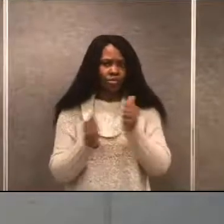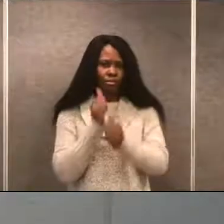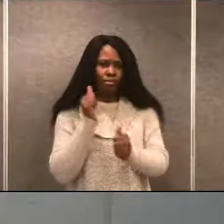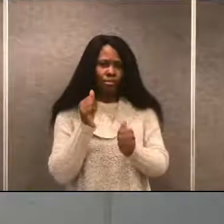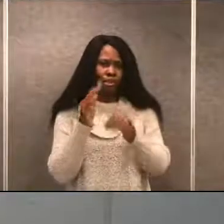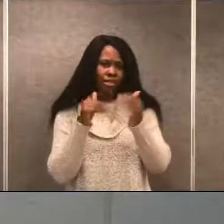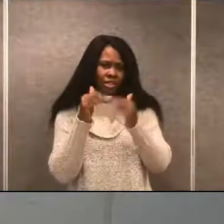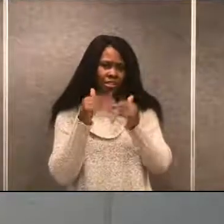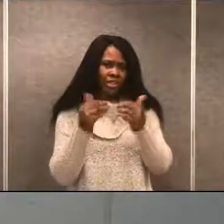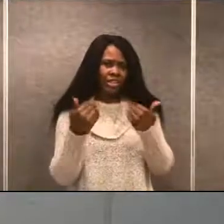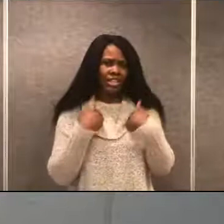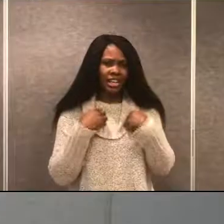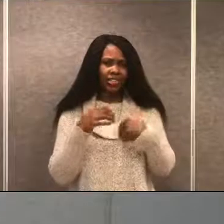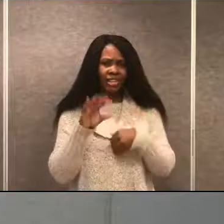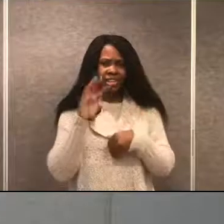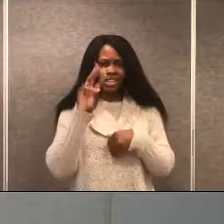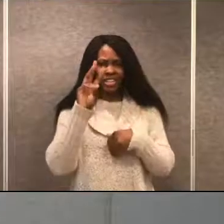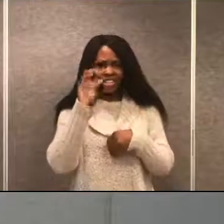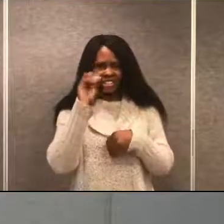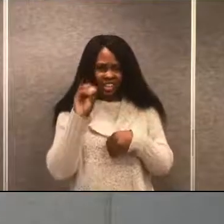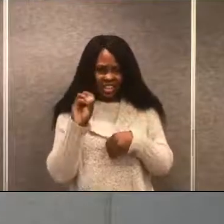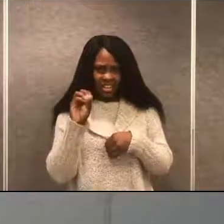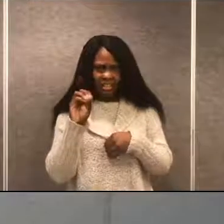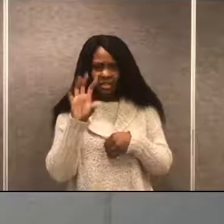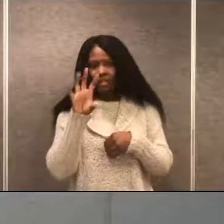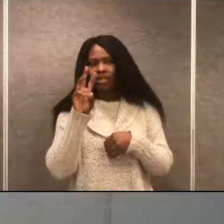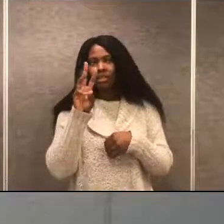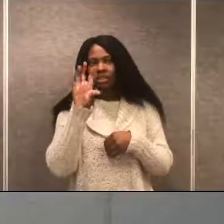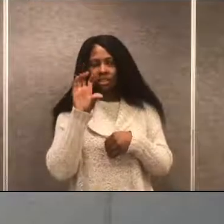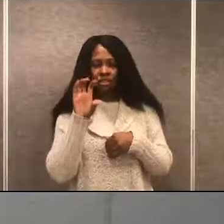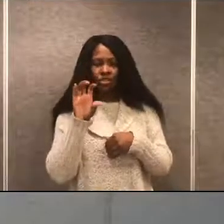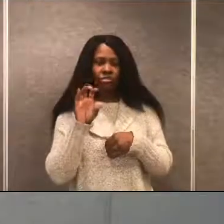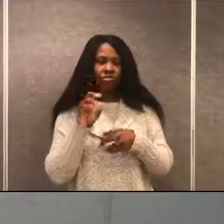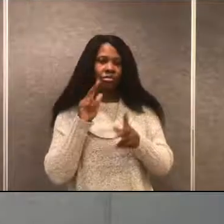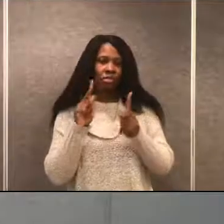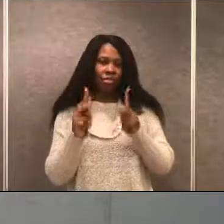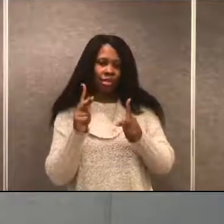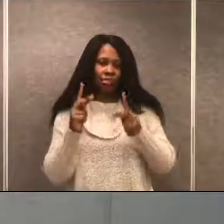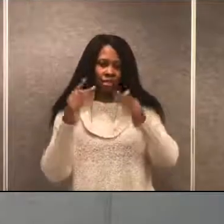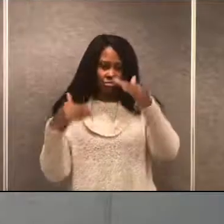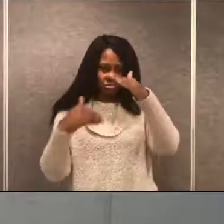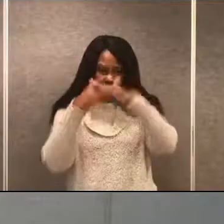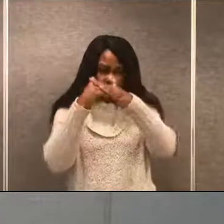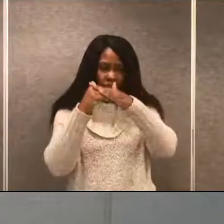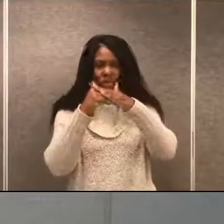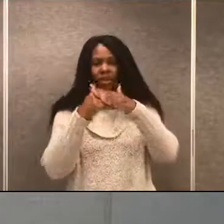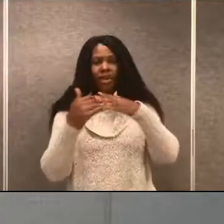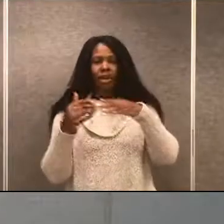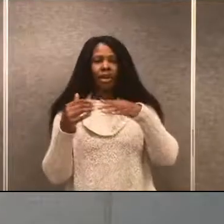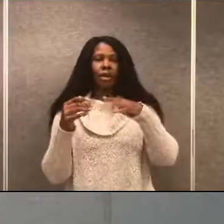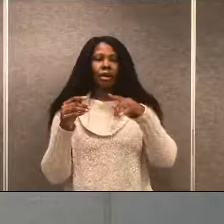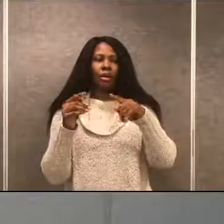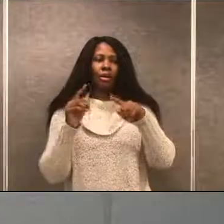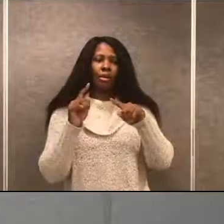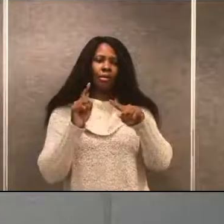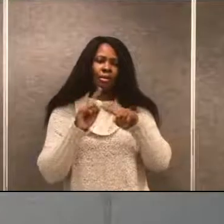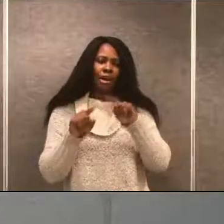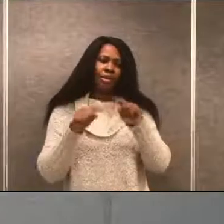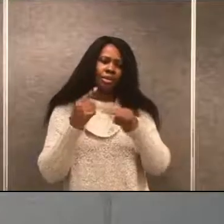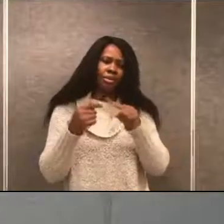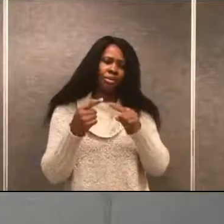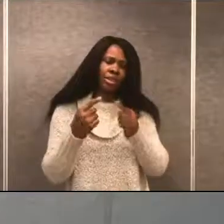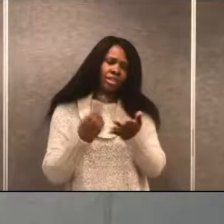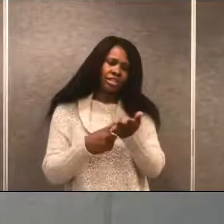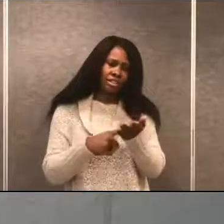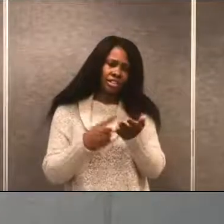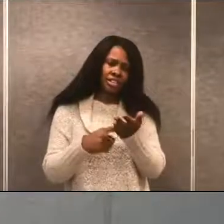talking about 30 persons, there should be enough space for social distancing, and the bathroom should never be so busy because there's usually multiple bathrooms inside the school.